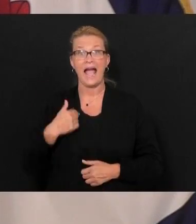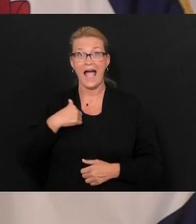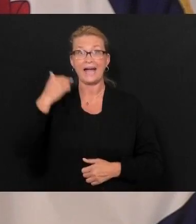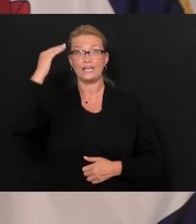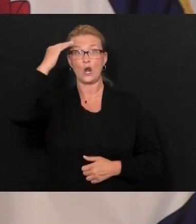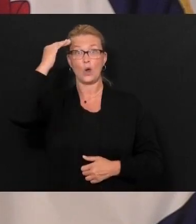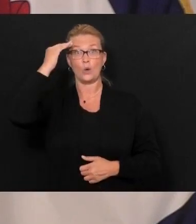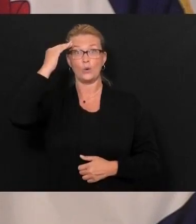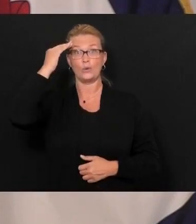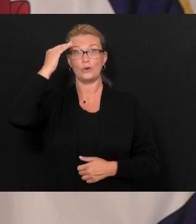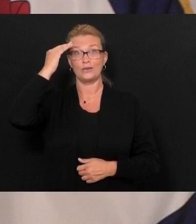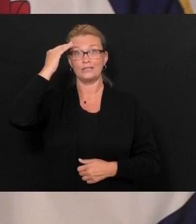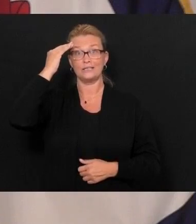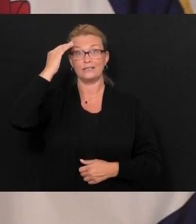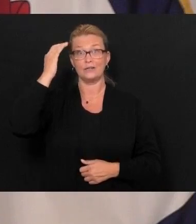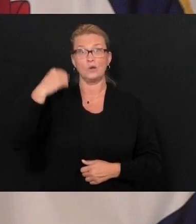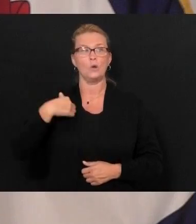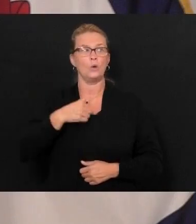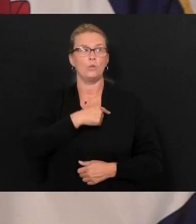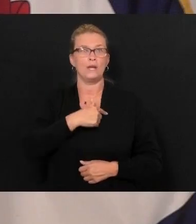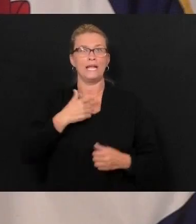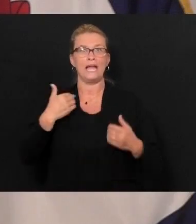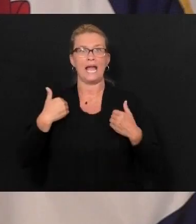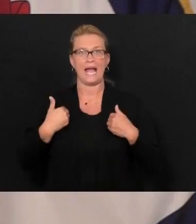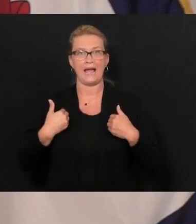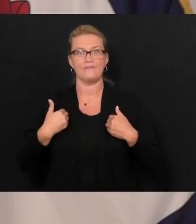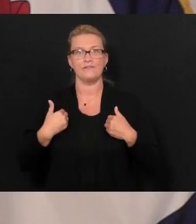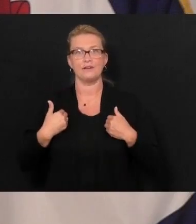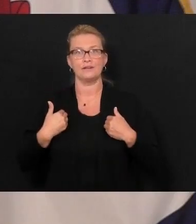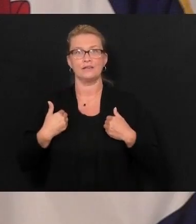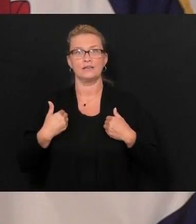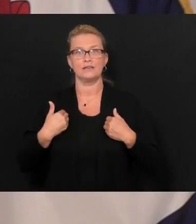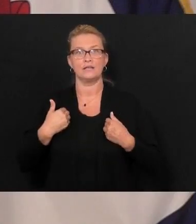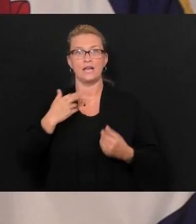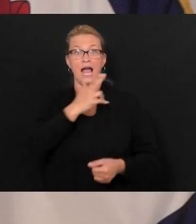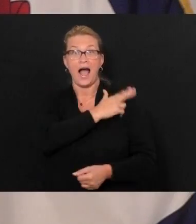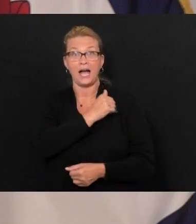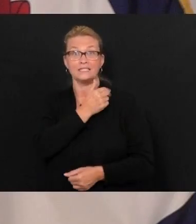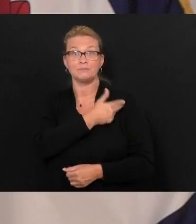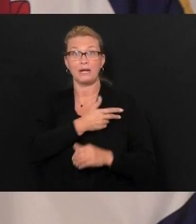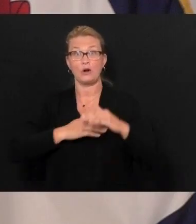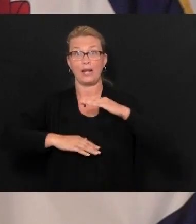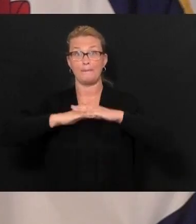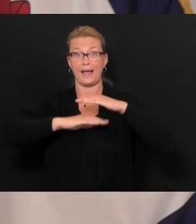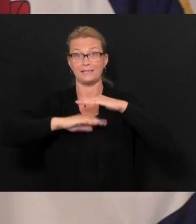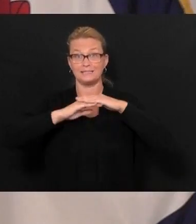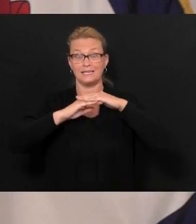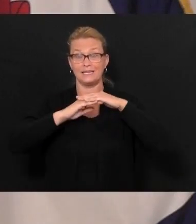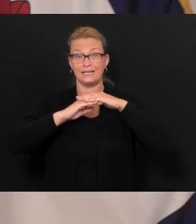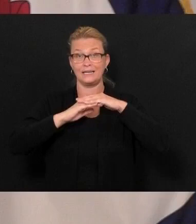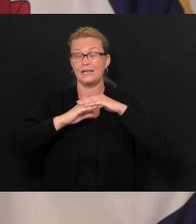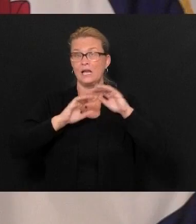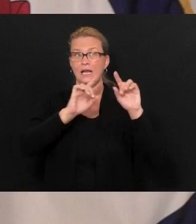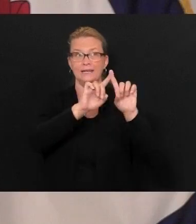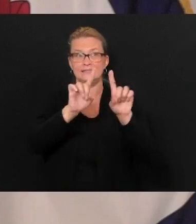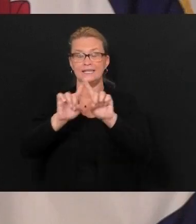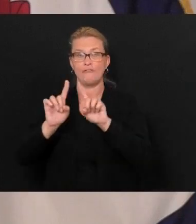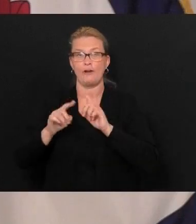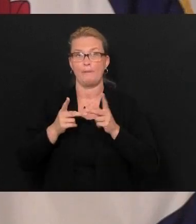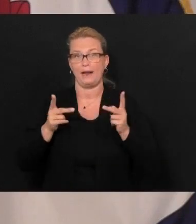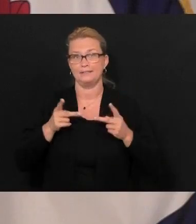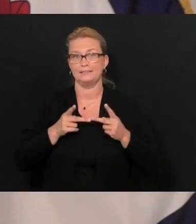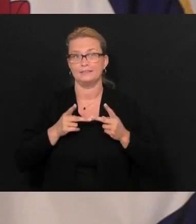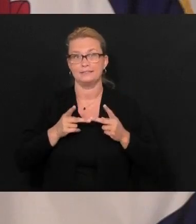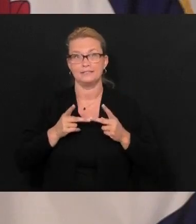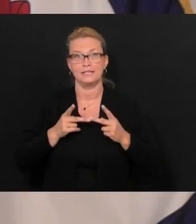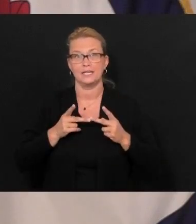know that we have hospital capacity, at different places that